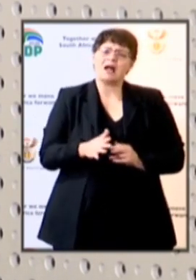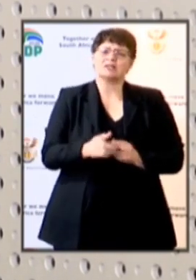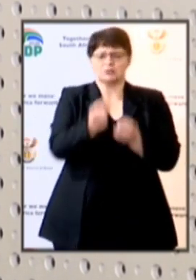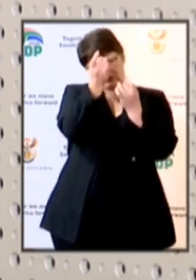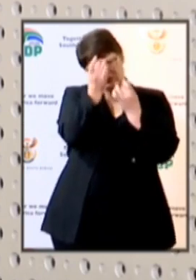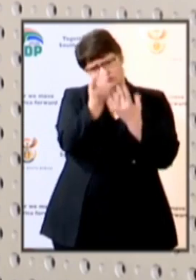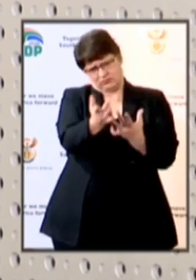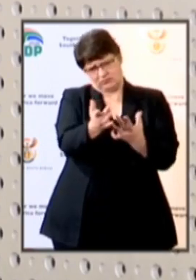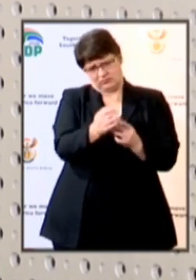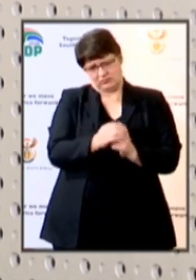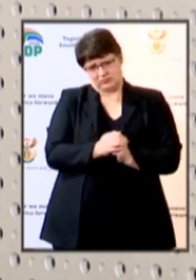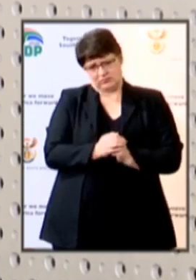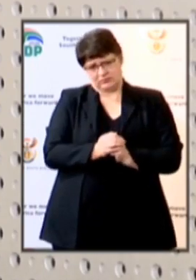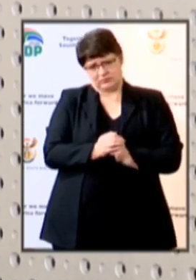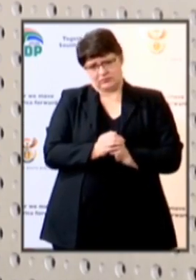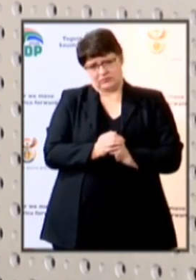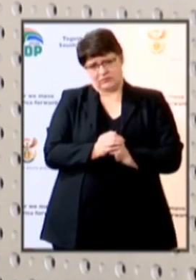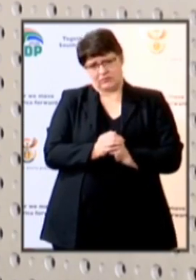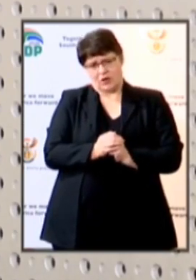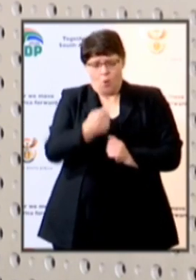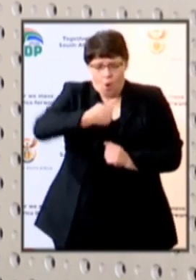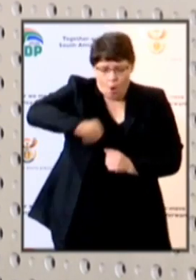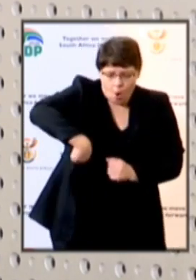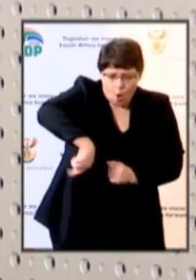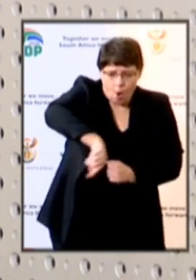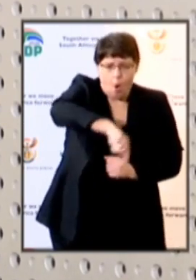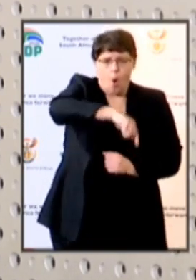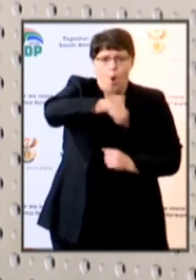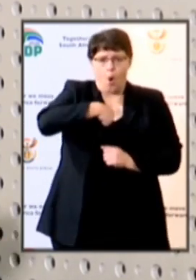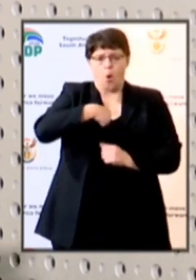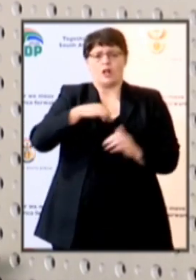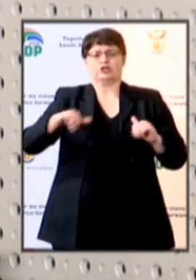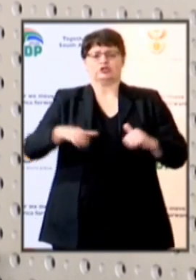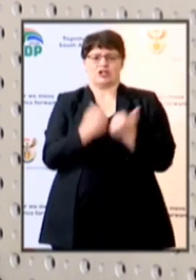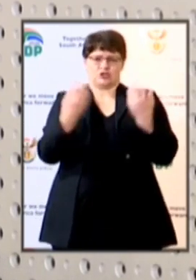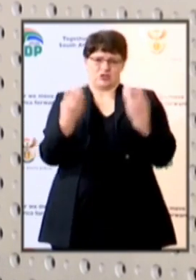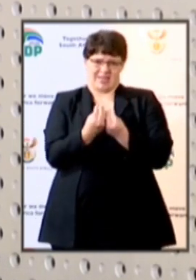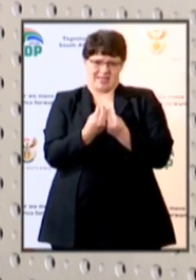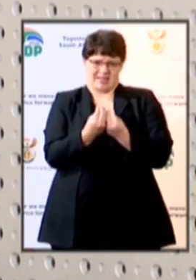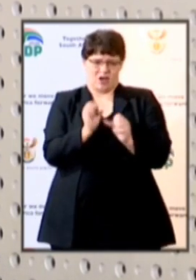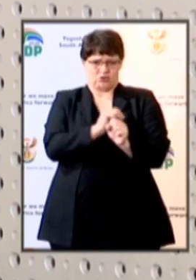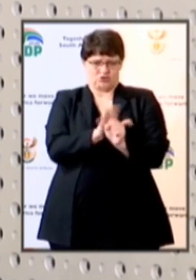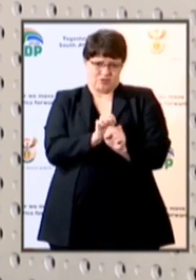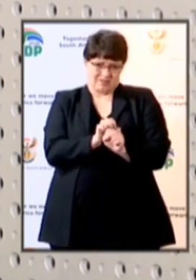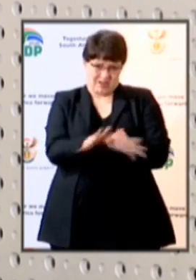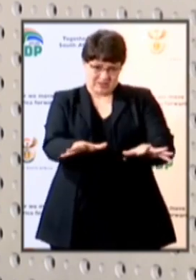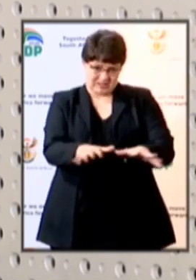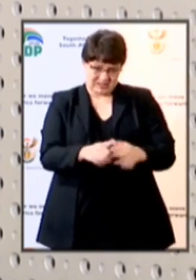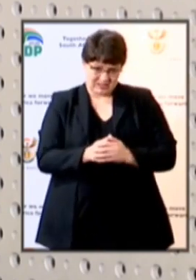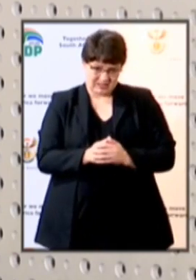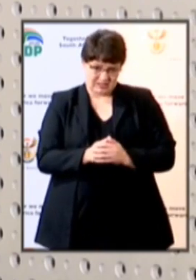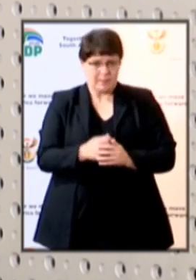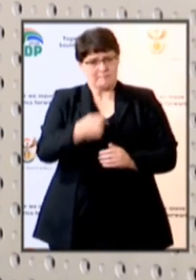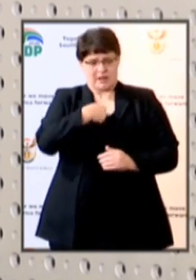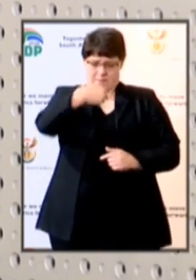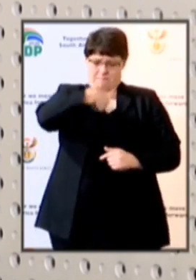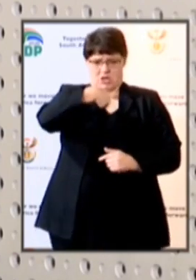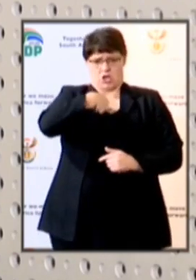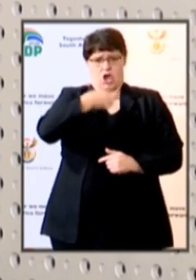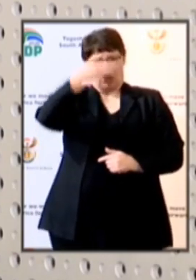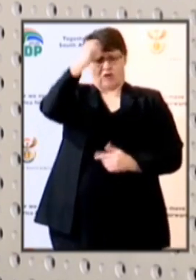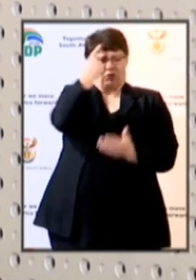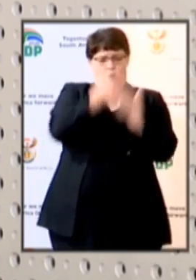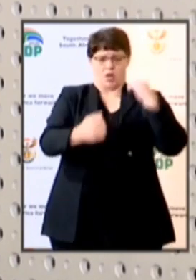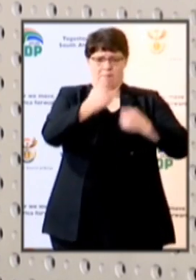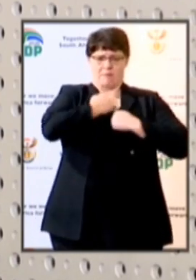challenge. It's not government, it's not Department of Health, it's not individuals,